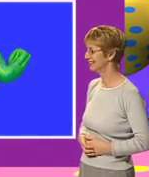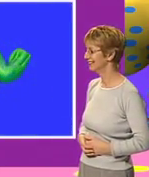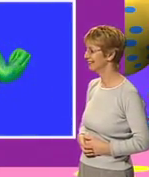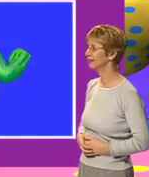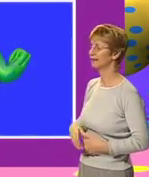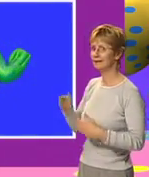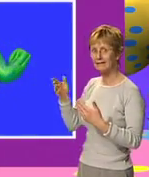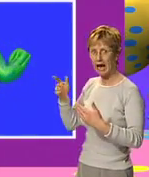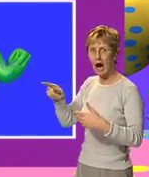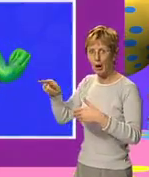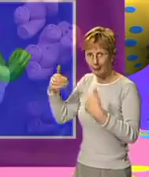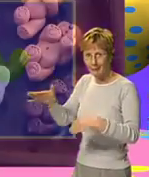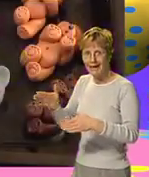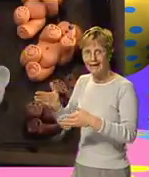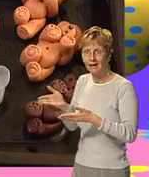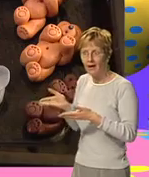Froggy.